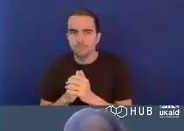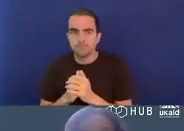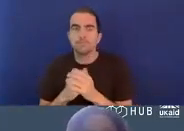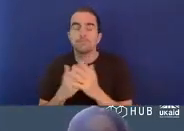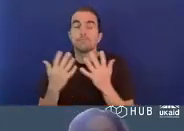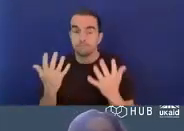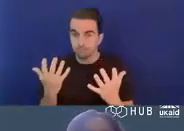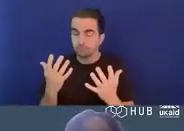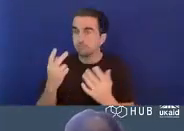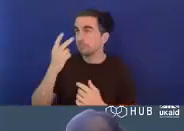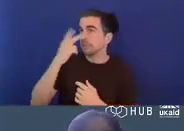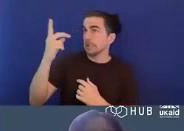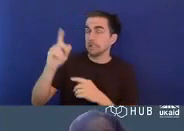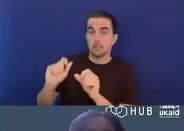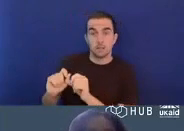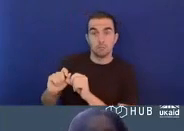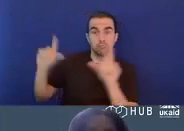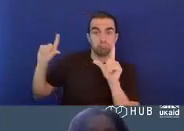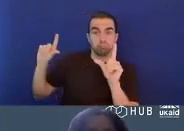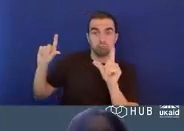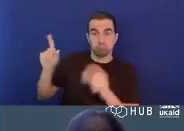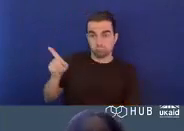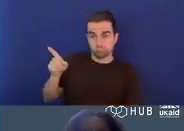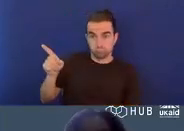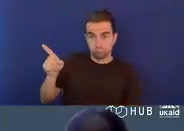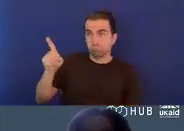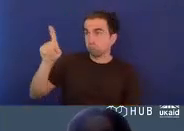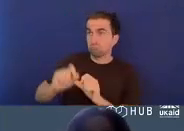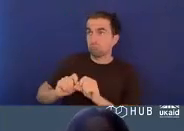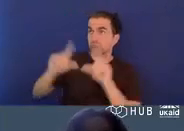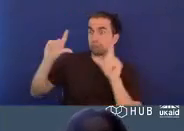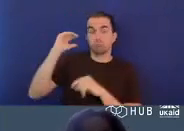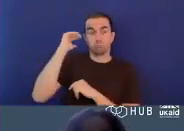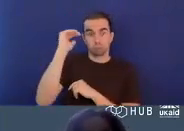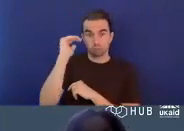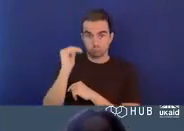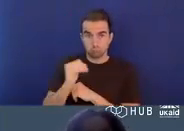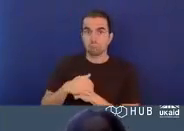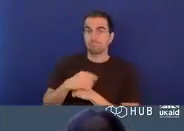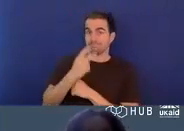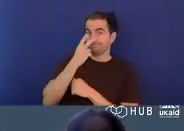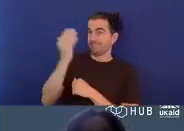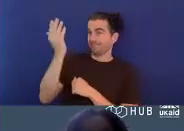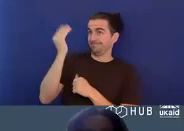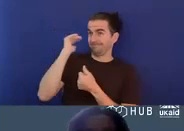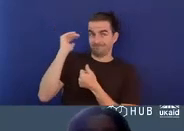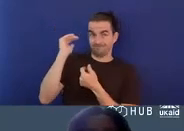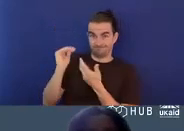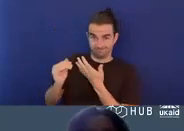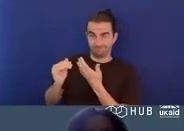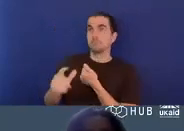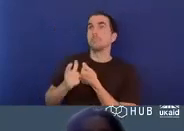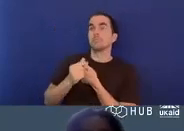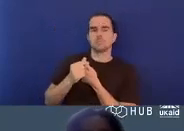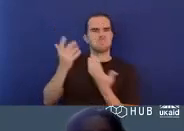So for the overview, we'll be looking at what is community and feedback mechanism, why is